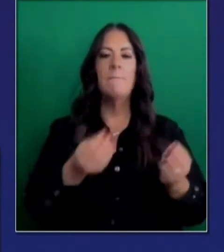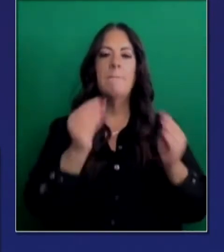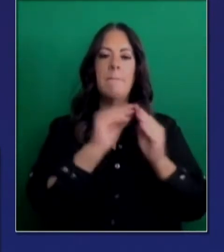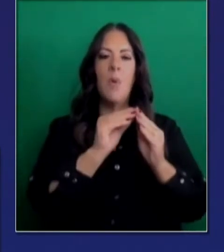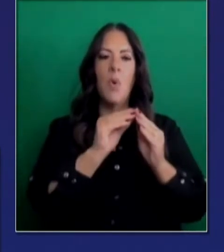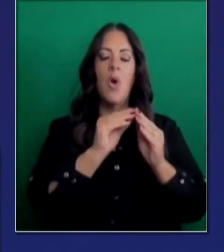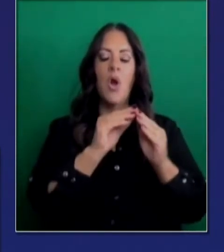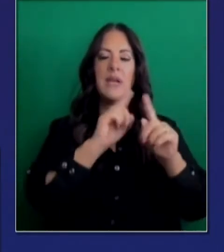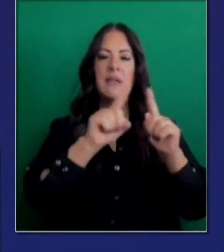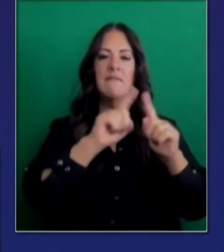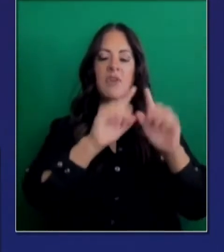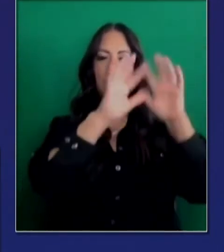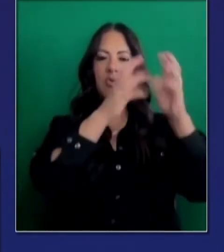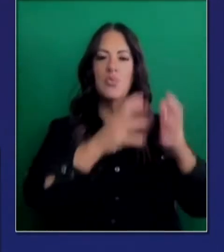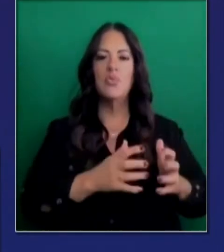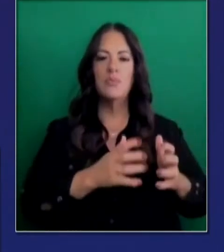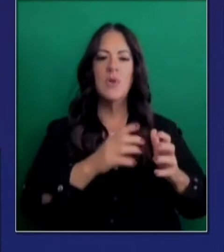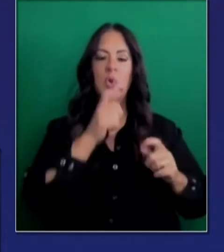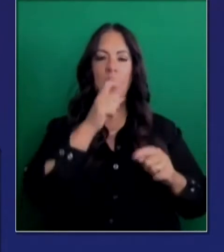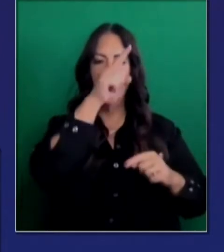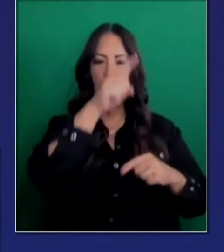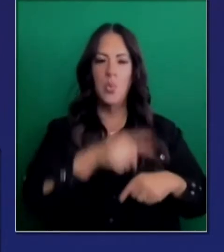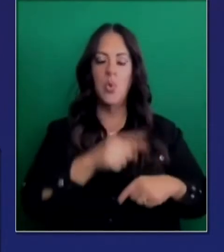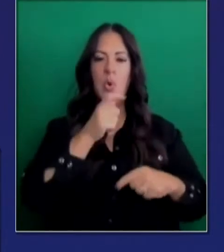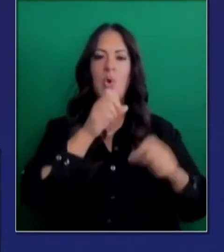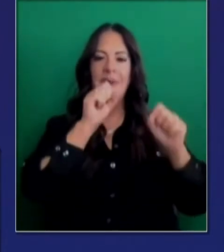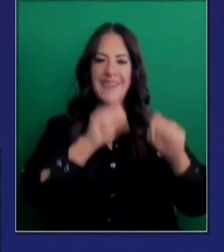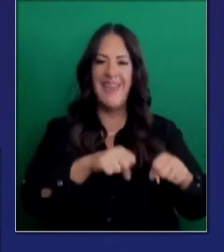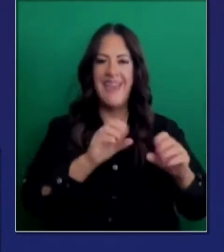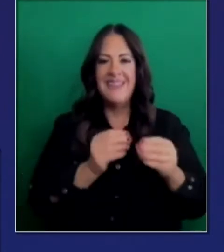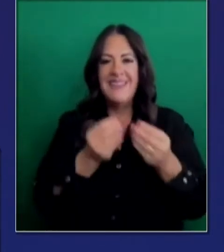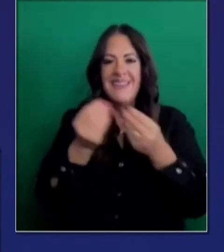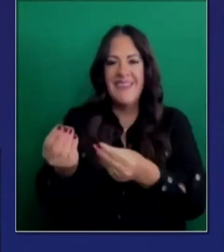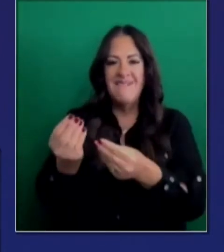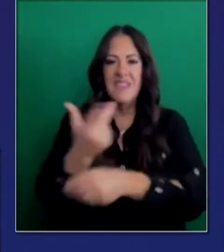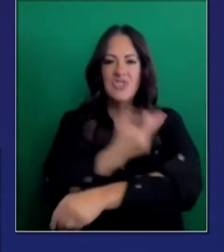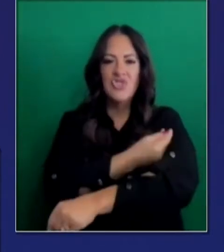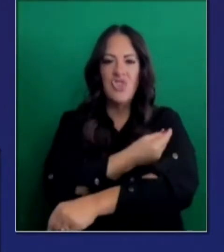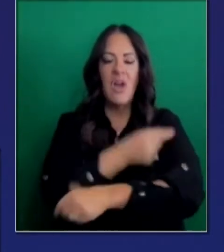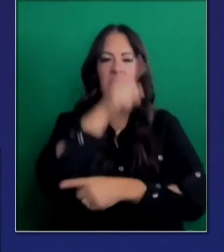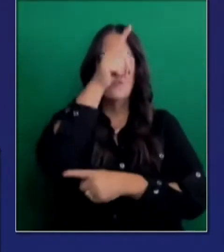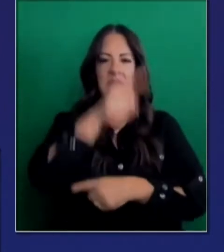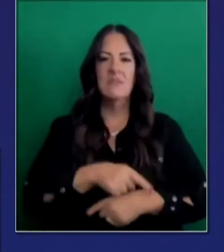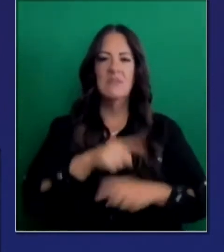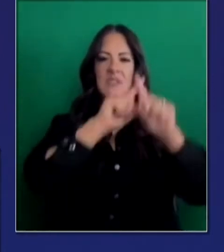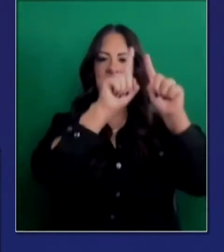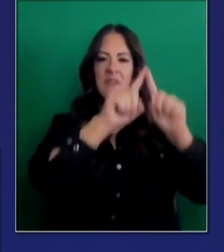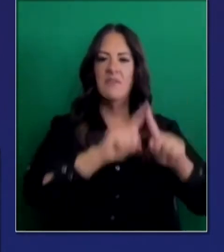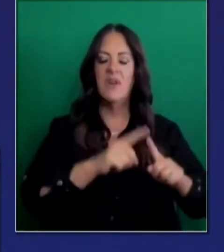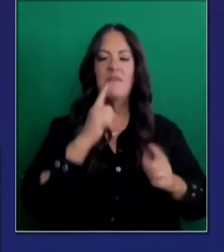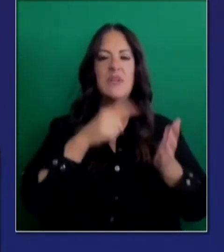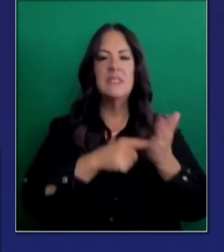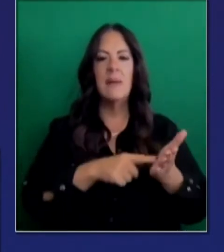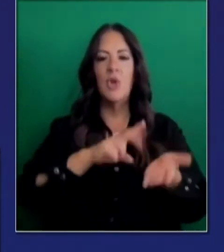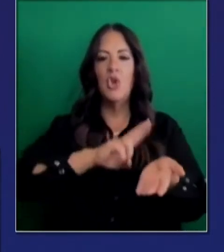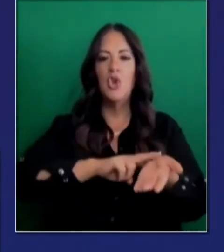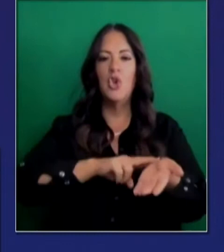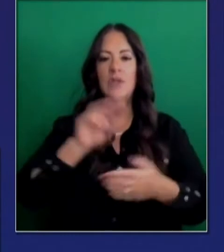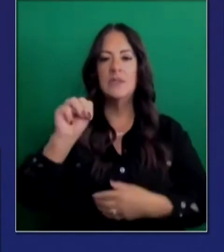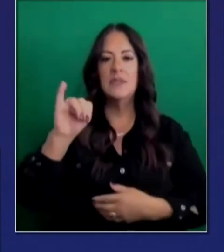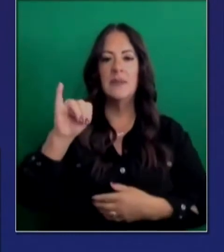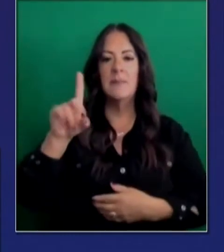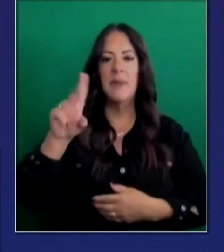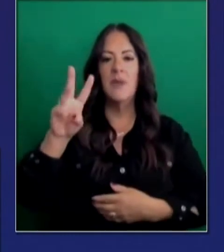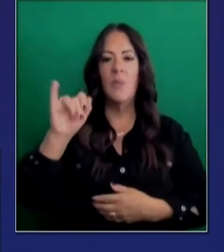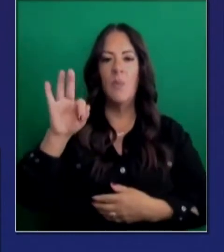calls, a lot of emails, a lot of texts with people saying, you should really allow nurse midwives the ability to vaccinate. You should